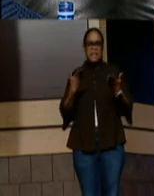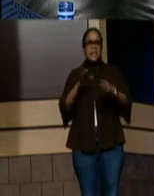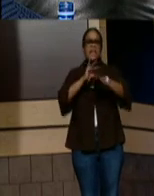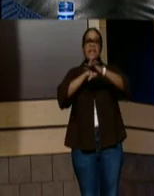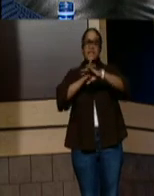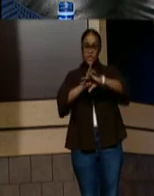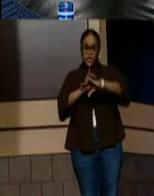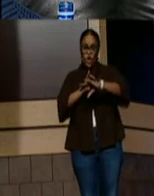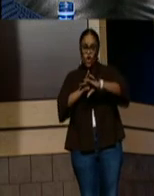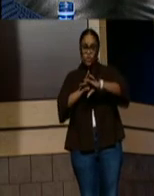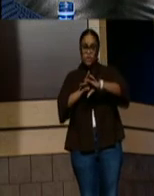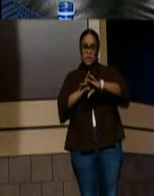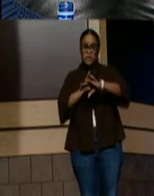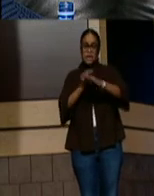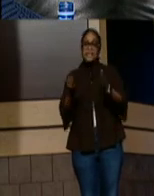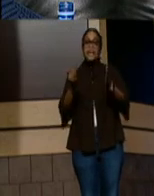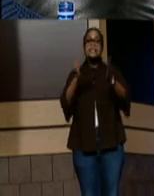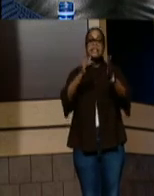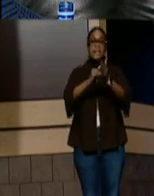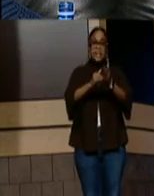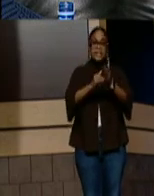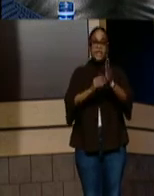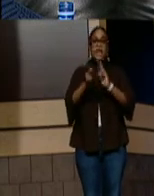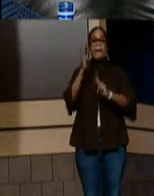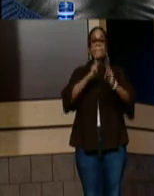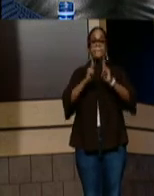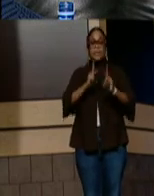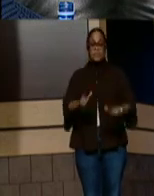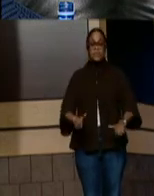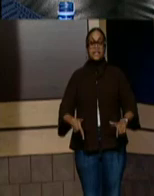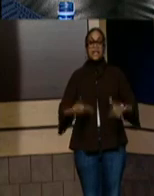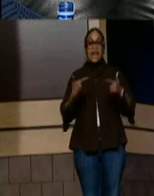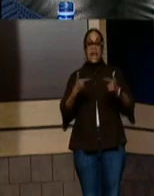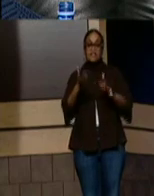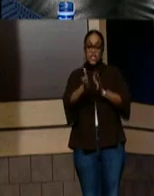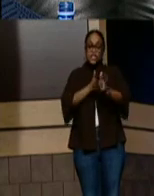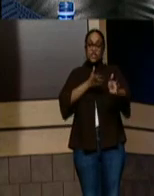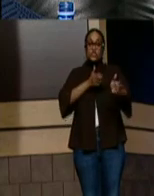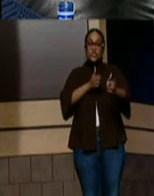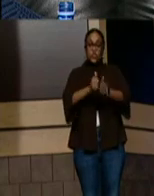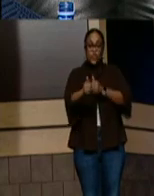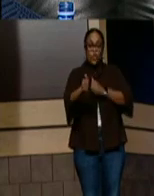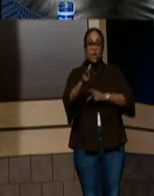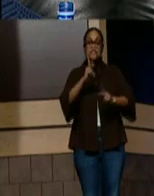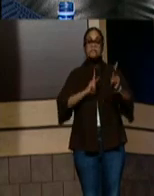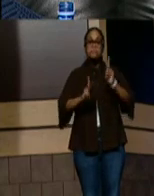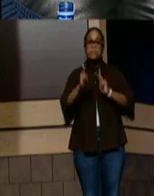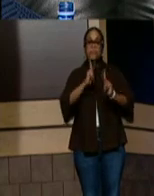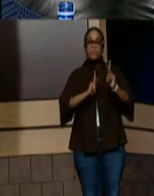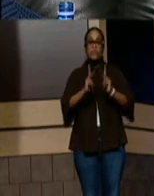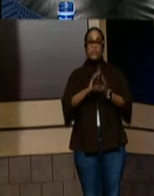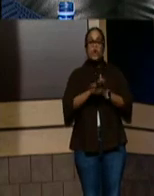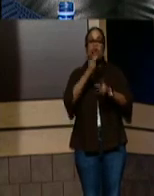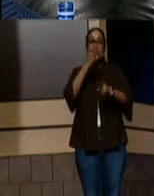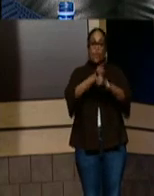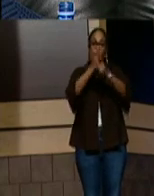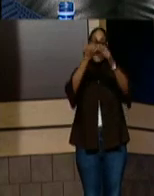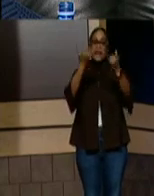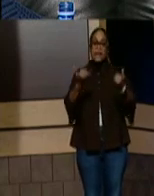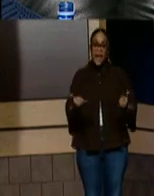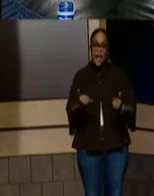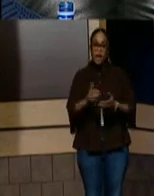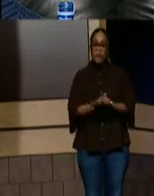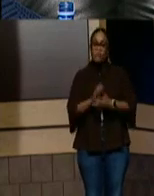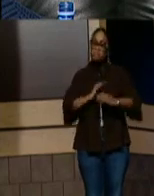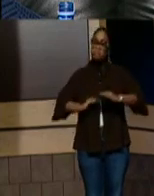earth that has come against people's lives to destroy humanity and so forth, because right now it's all